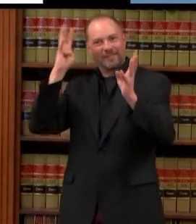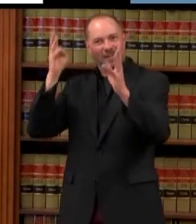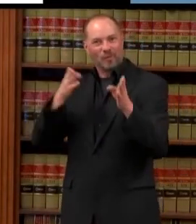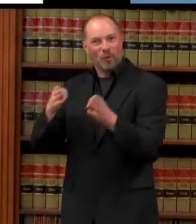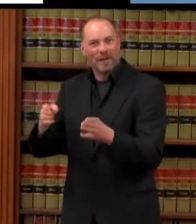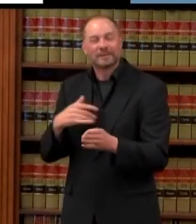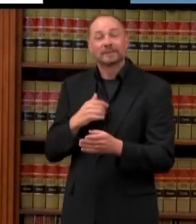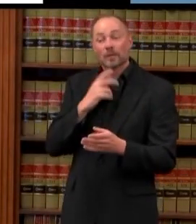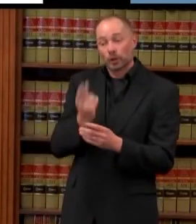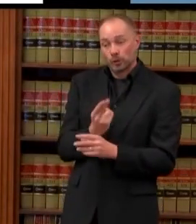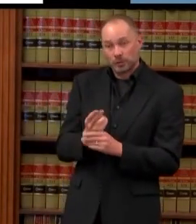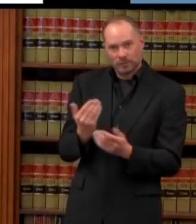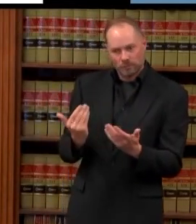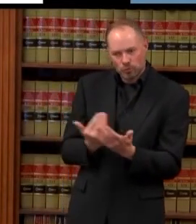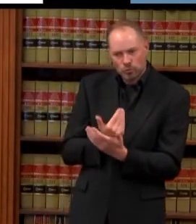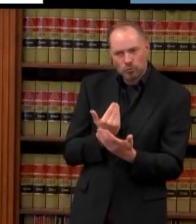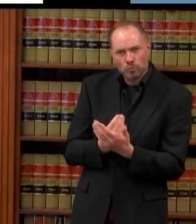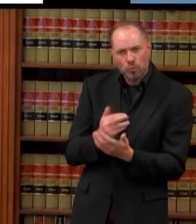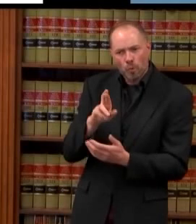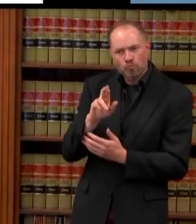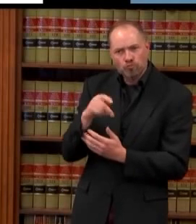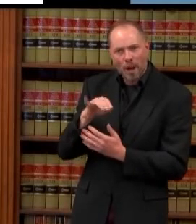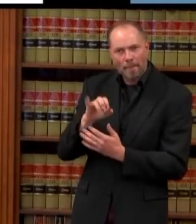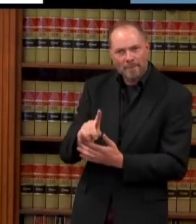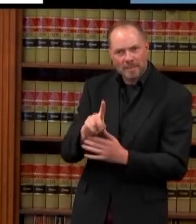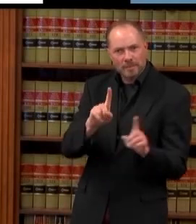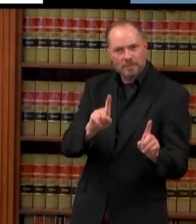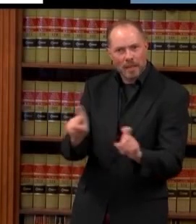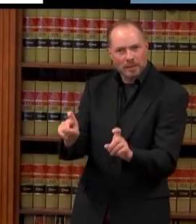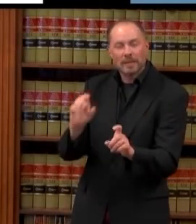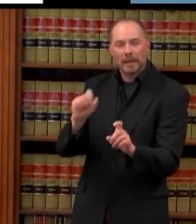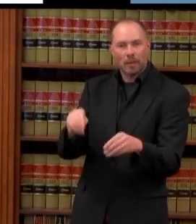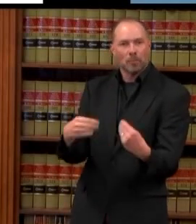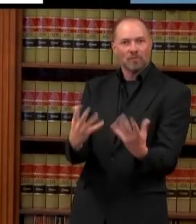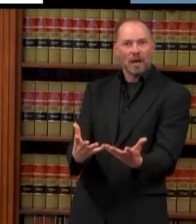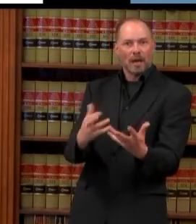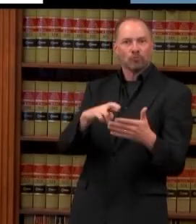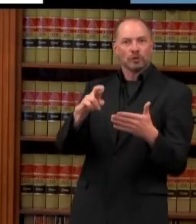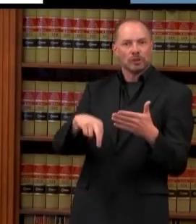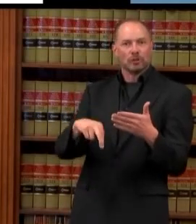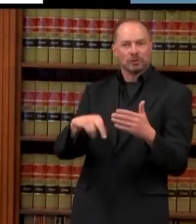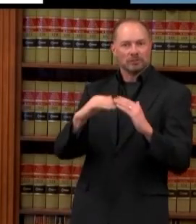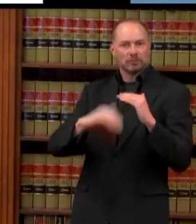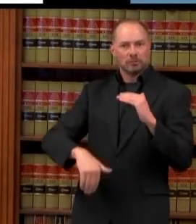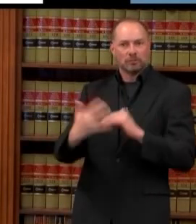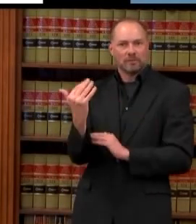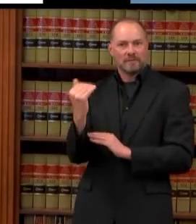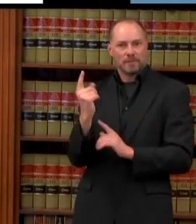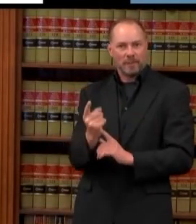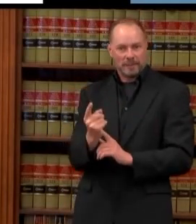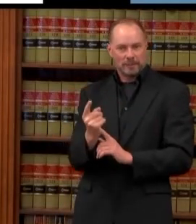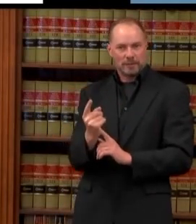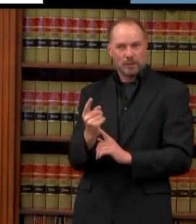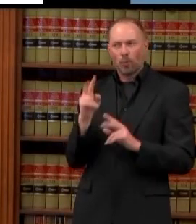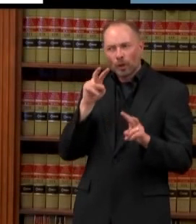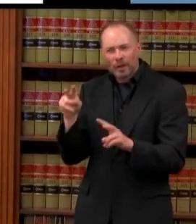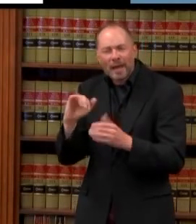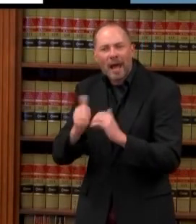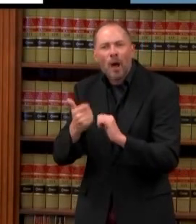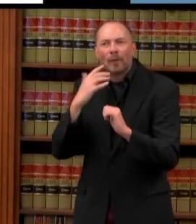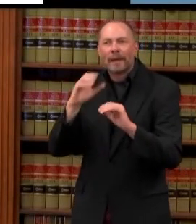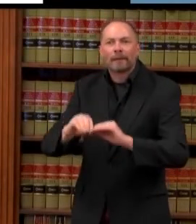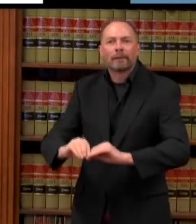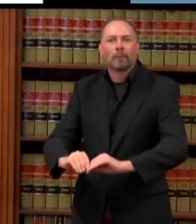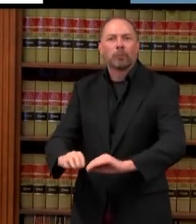new rapid test that can provide results within 15 minutes, looking at ways that we can deploy that in a wide range